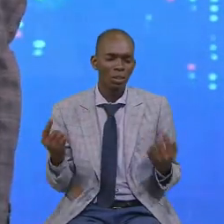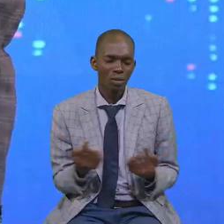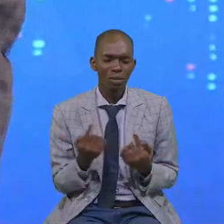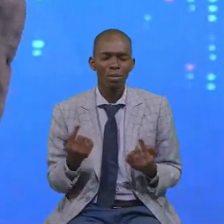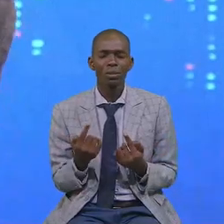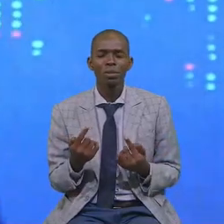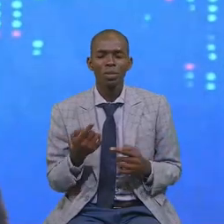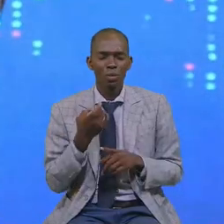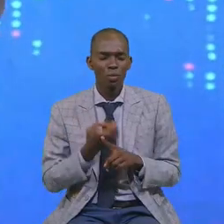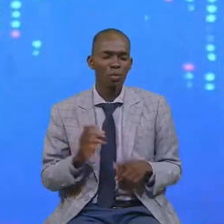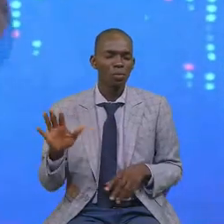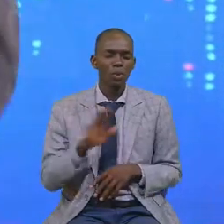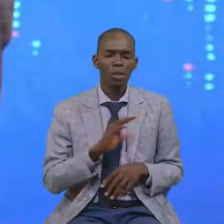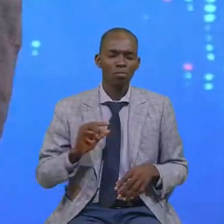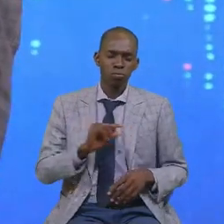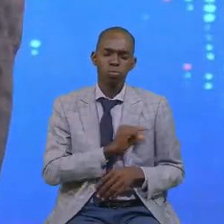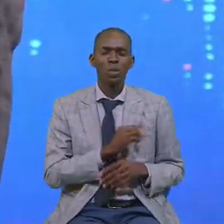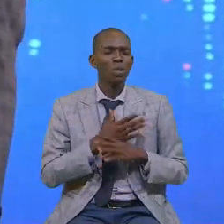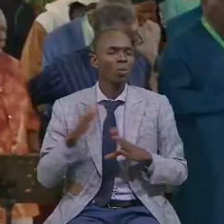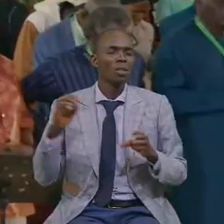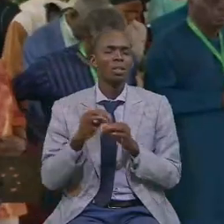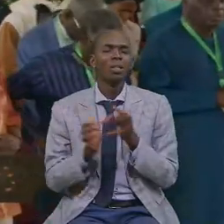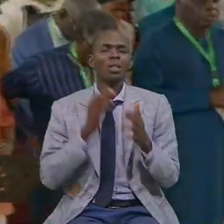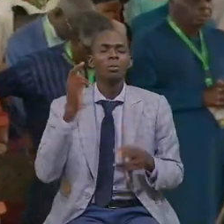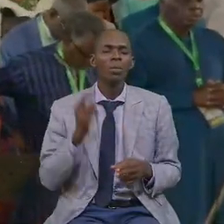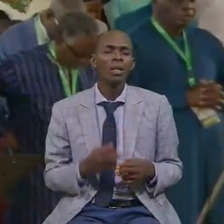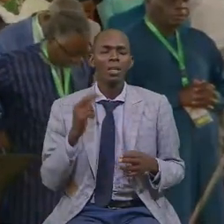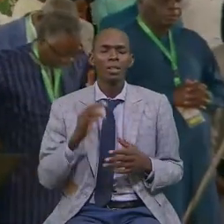their conscience in Jesus' name.